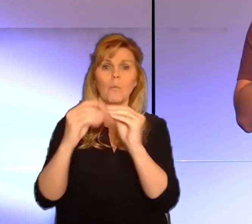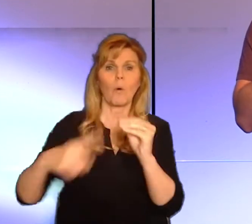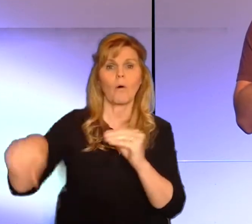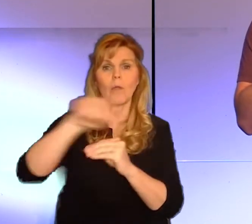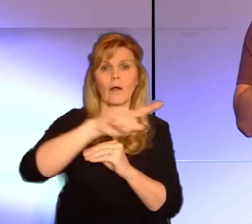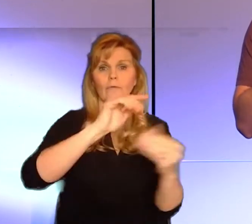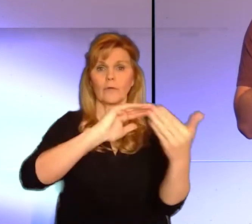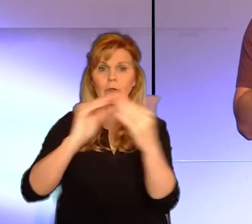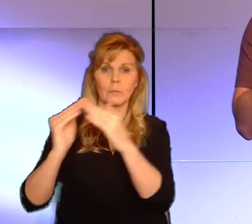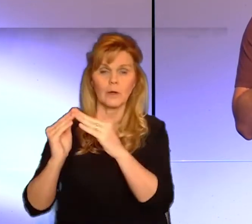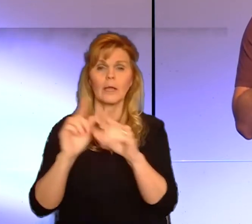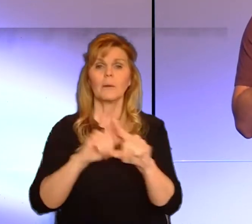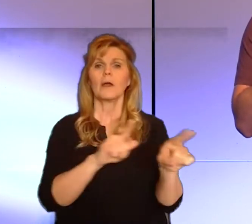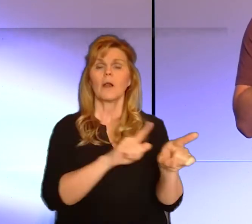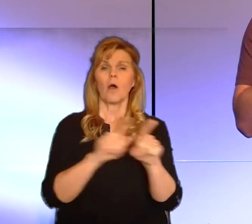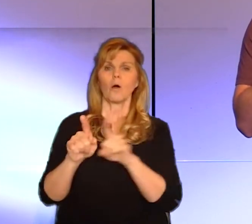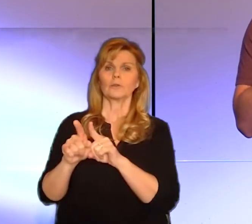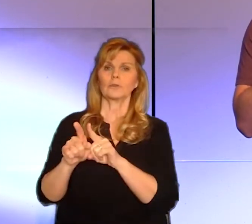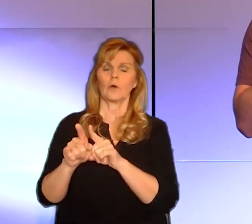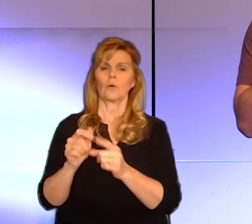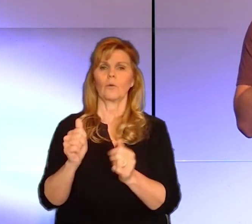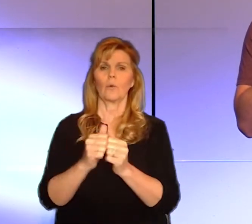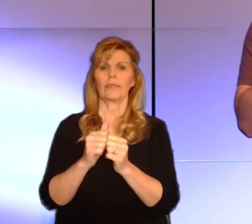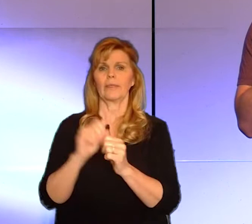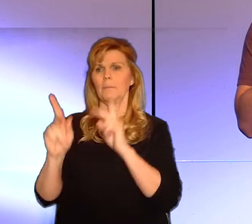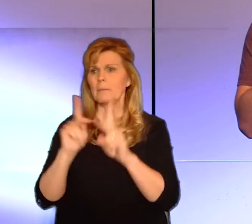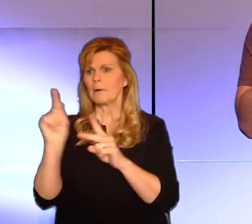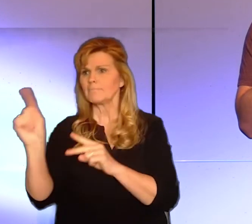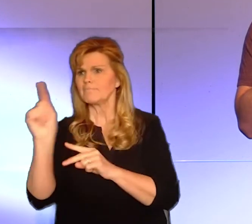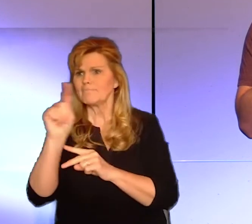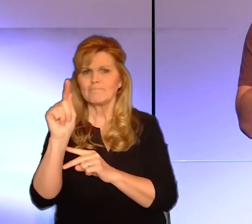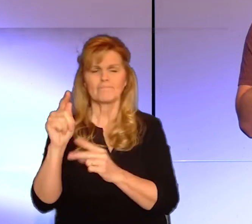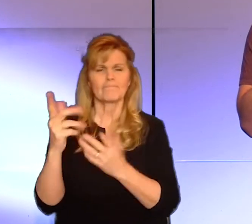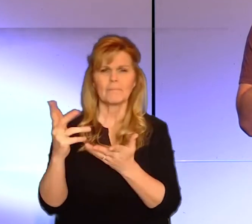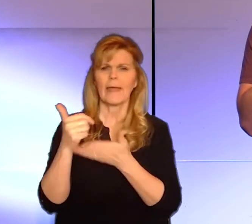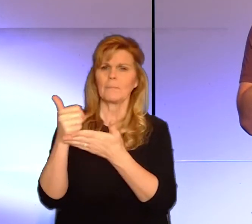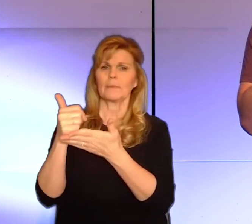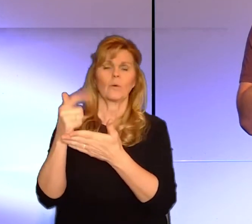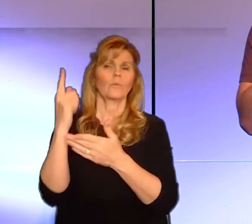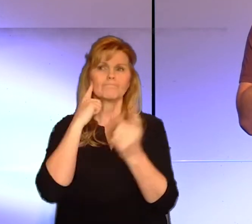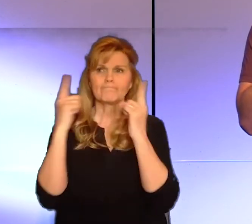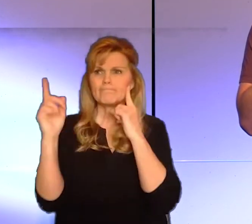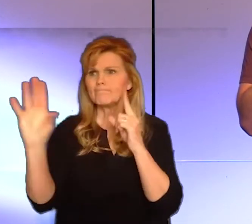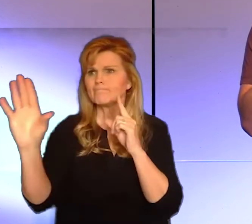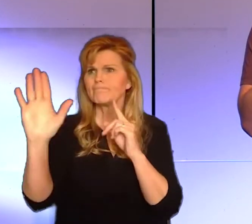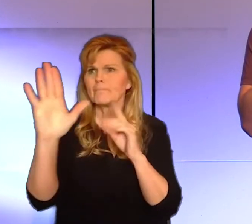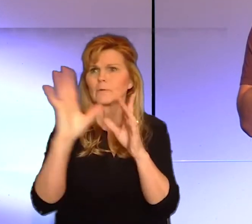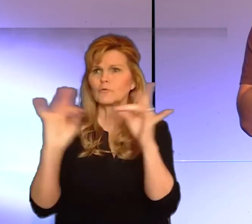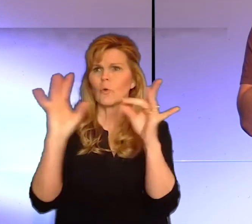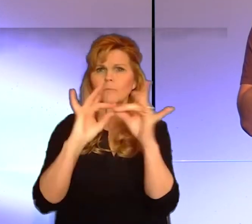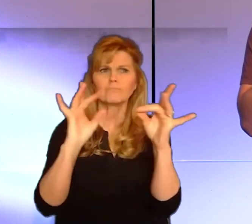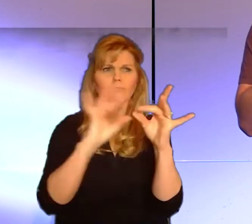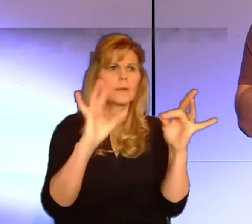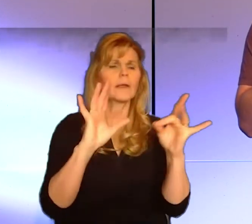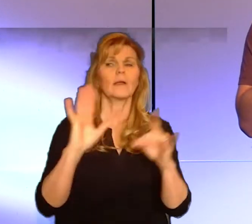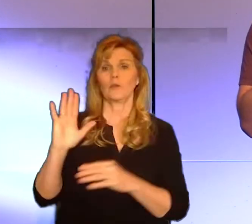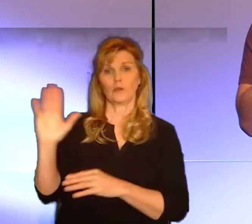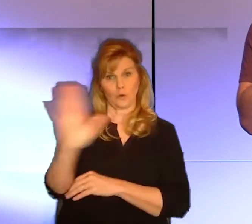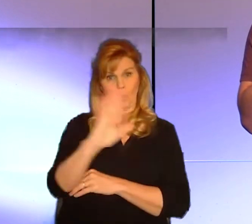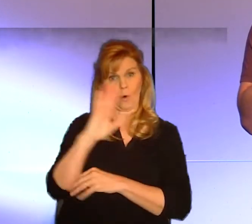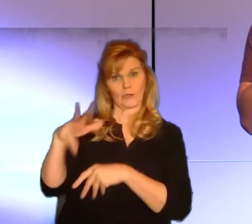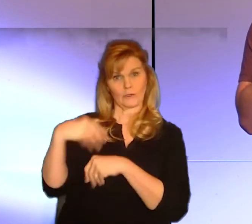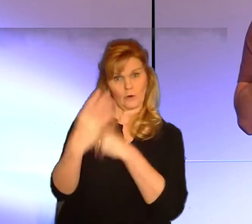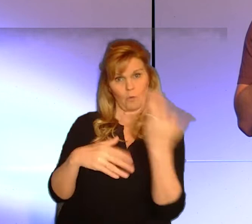community, but also to be generous with others in our community as well. And I just have heard some amazing testimonies of how your generosity is